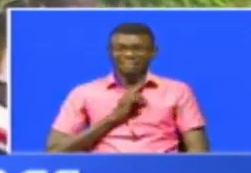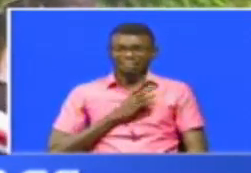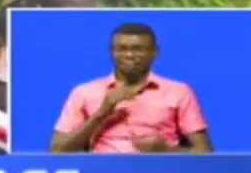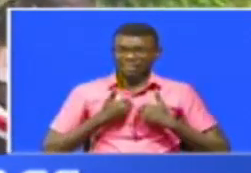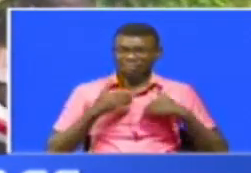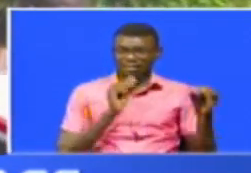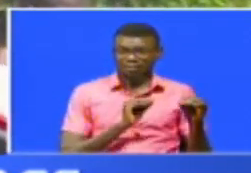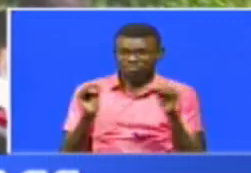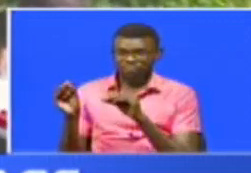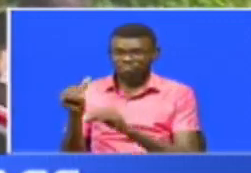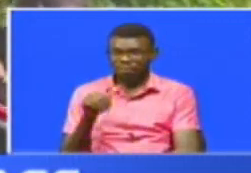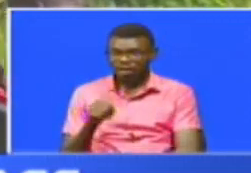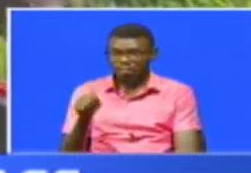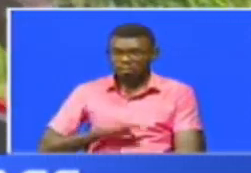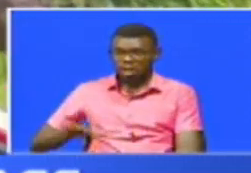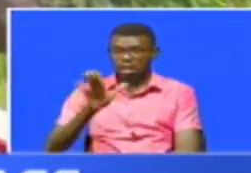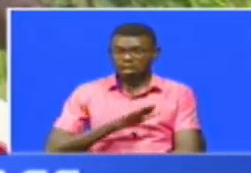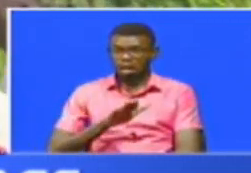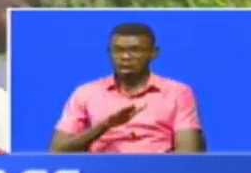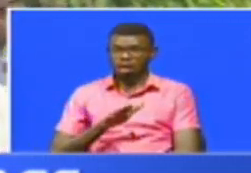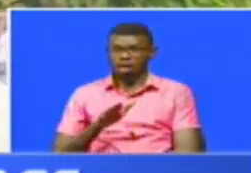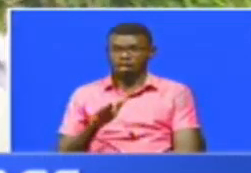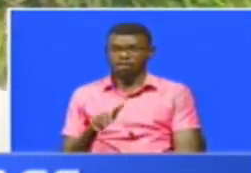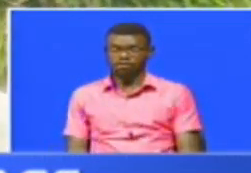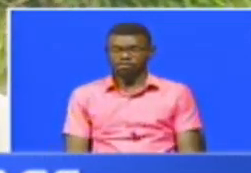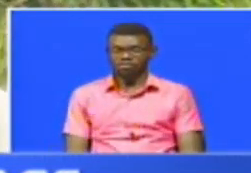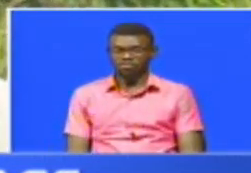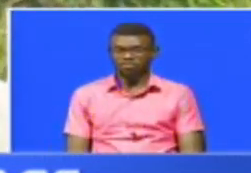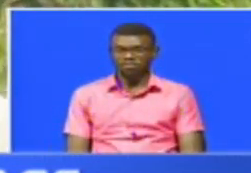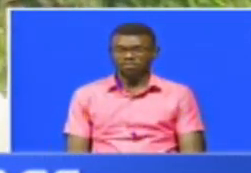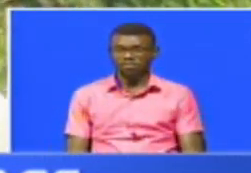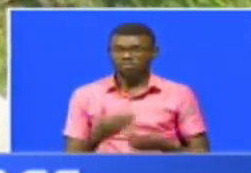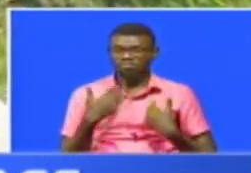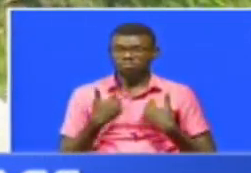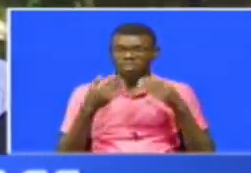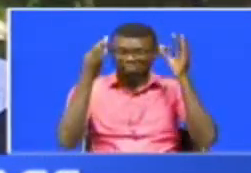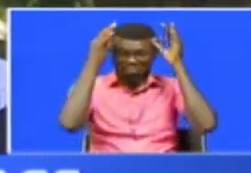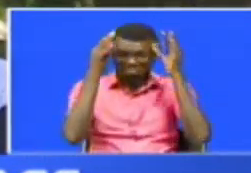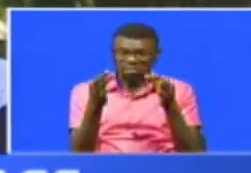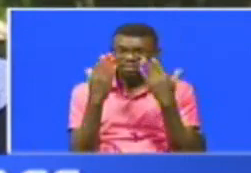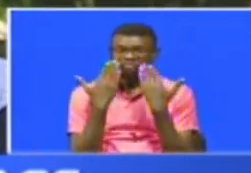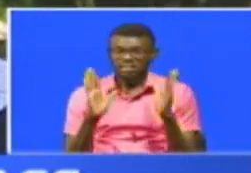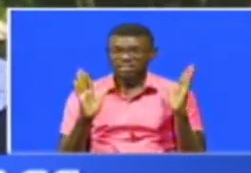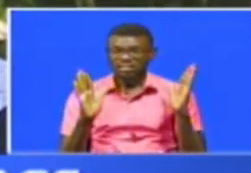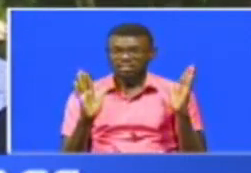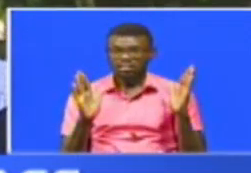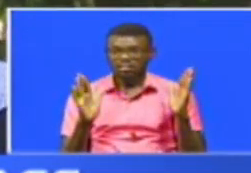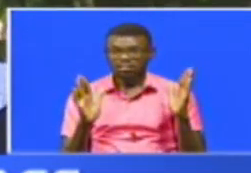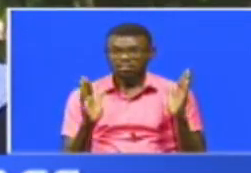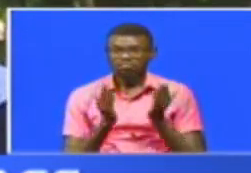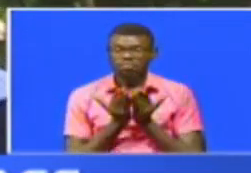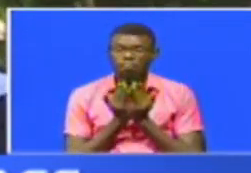wahame waende ni wako. Wachane na hapa, waende wakaishi ni sehemu zingine. Na wengine wakaamua kubaki. Hatuna